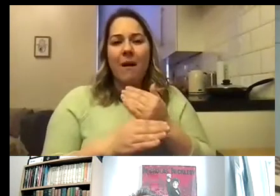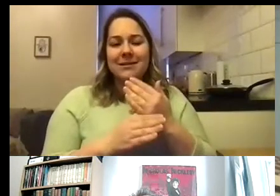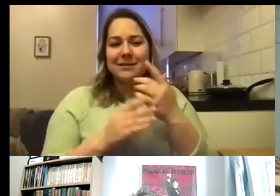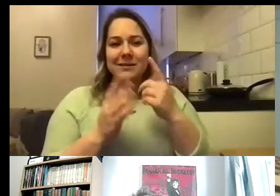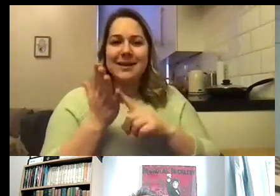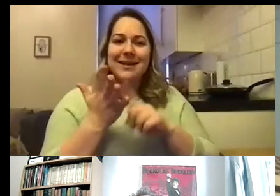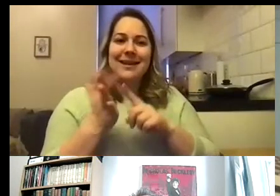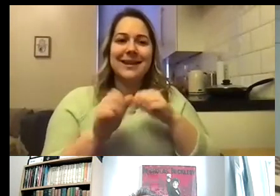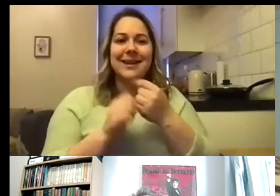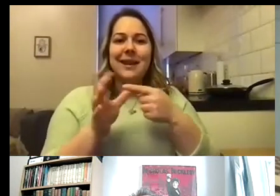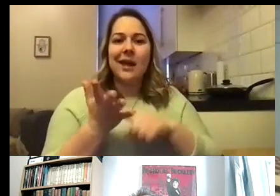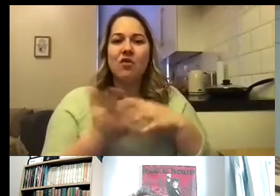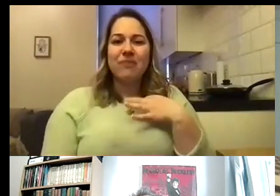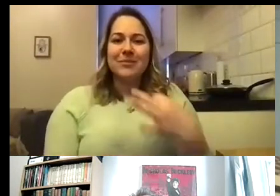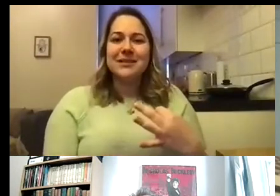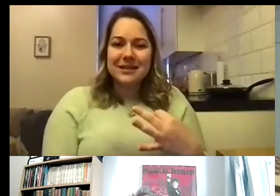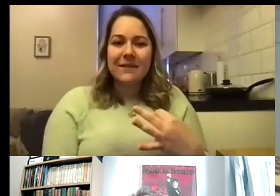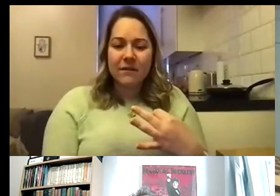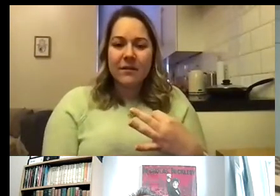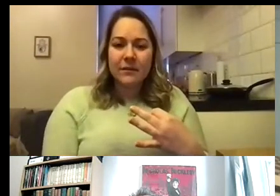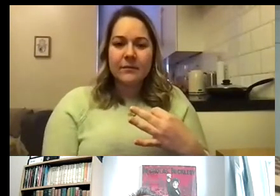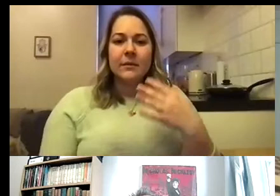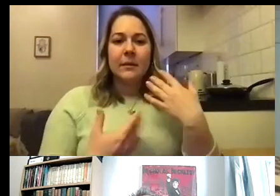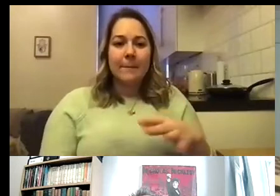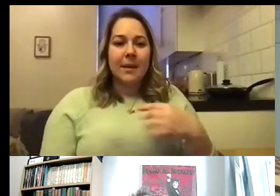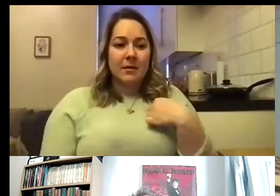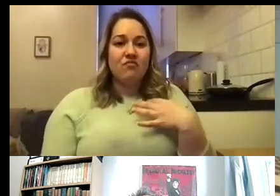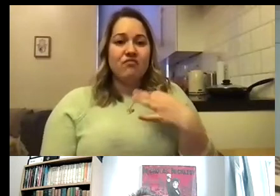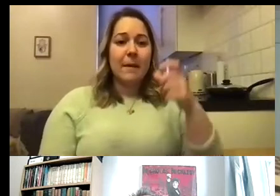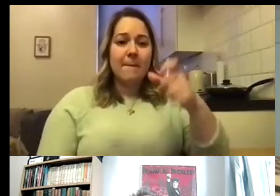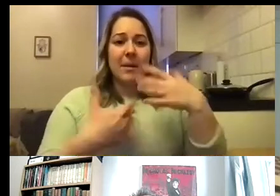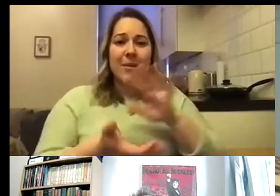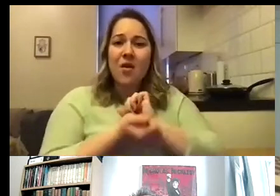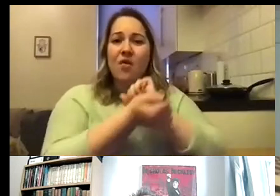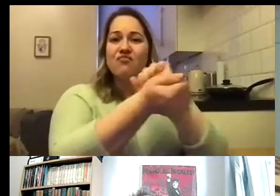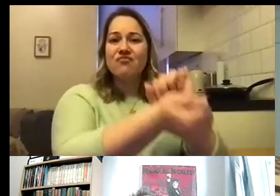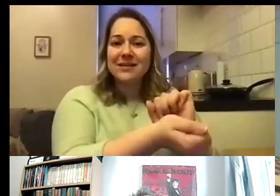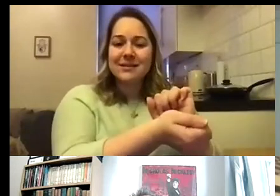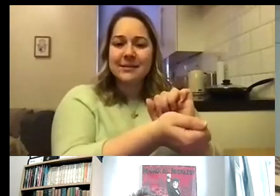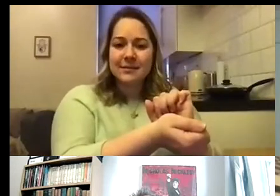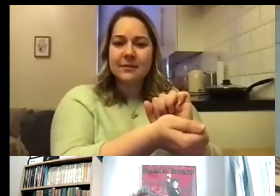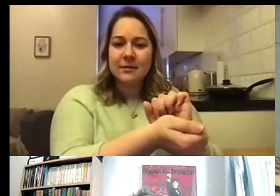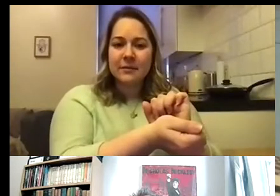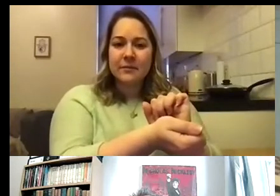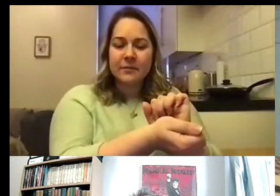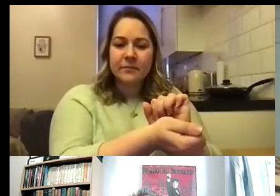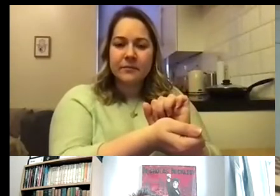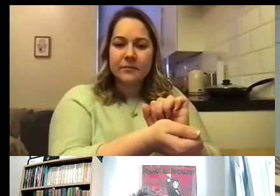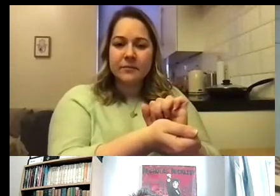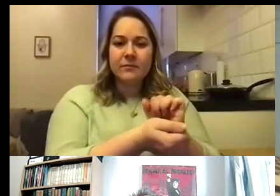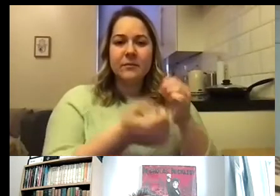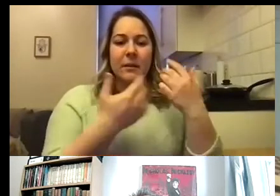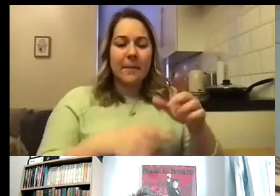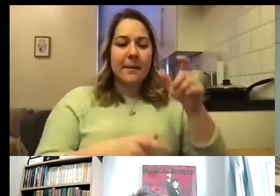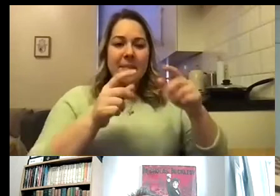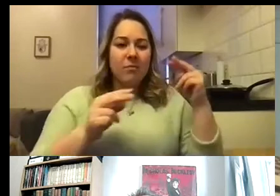many years, as a paralegal, and I represented people under arrest at police stations and did quite a few, you know, legal observing